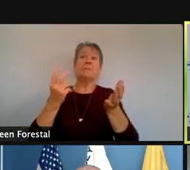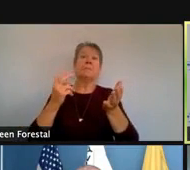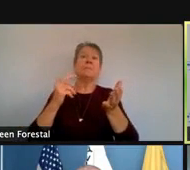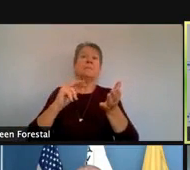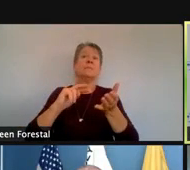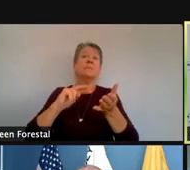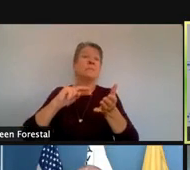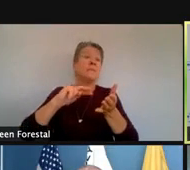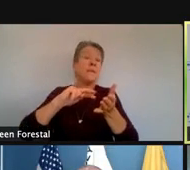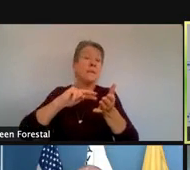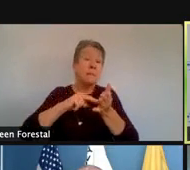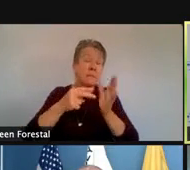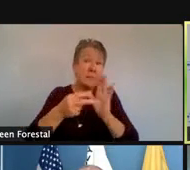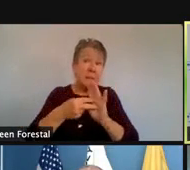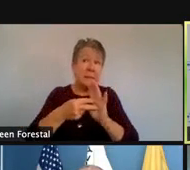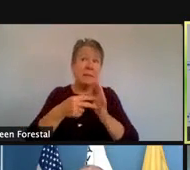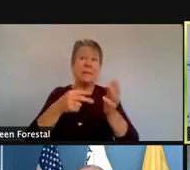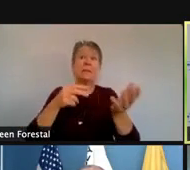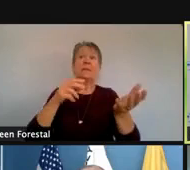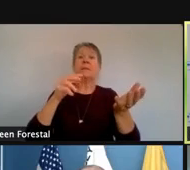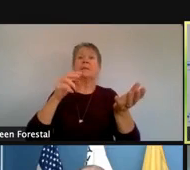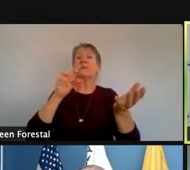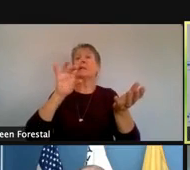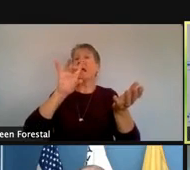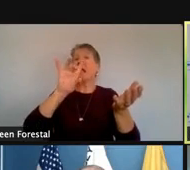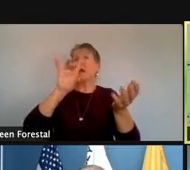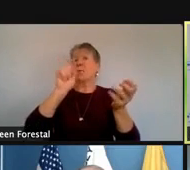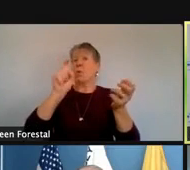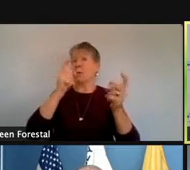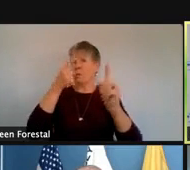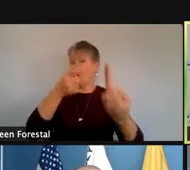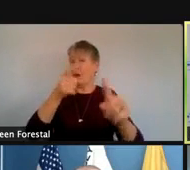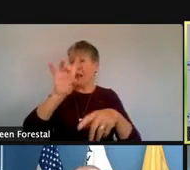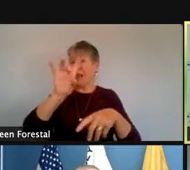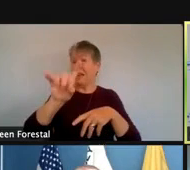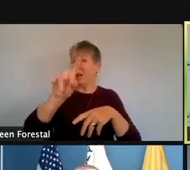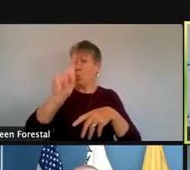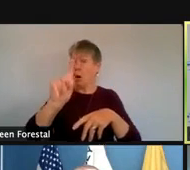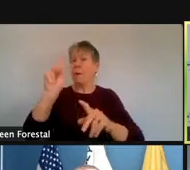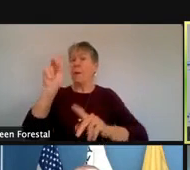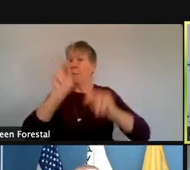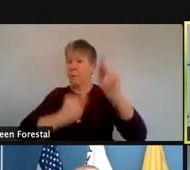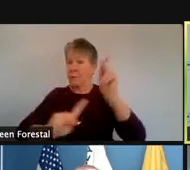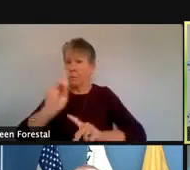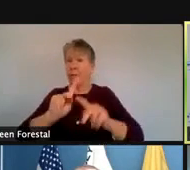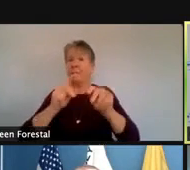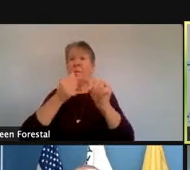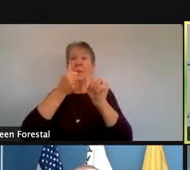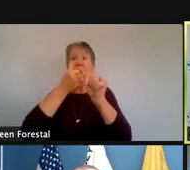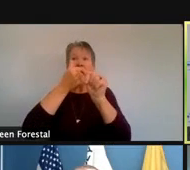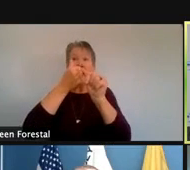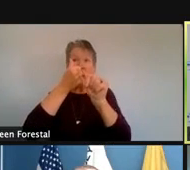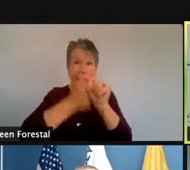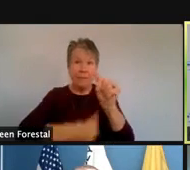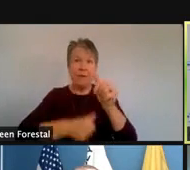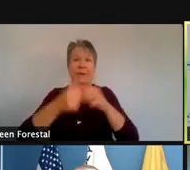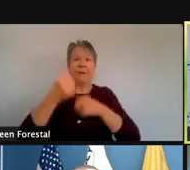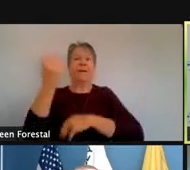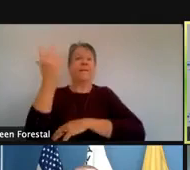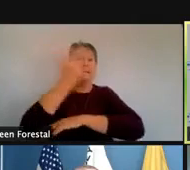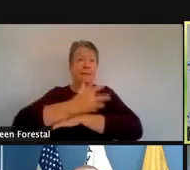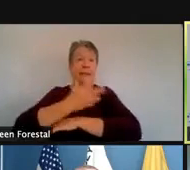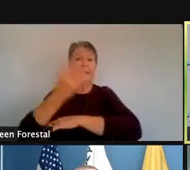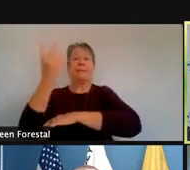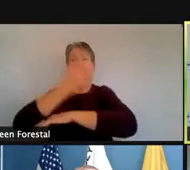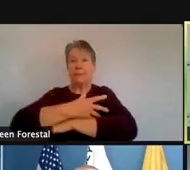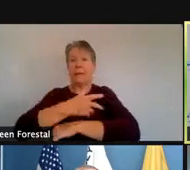day, 5 days a week in every 21 counties. We submitted our draft plan to the CDC on